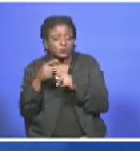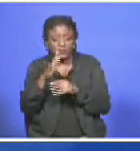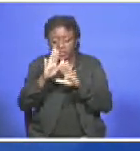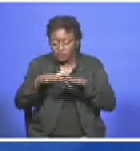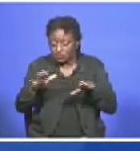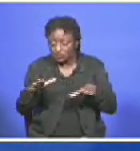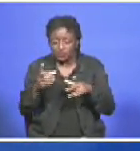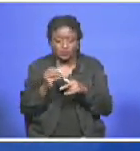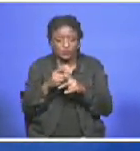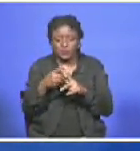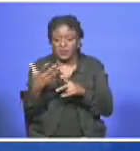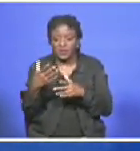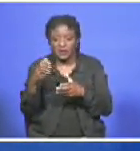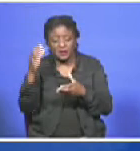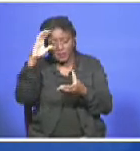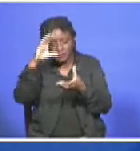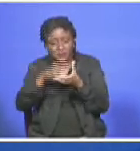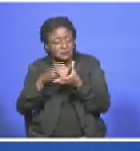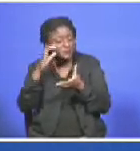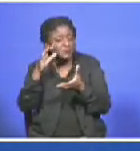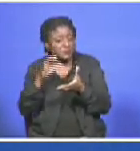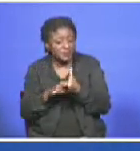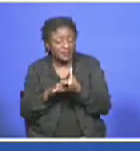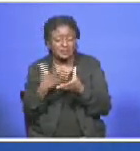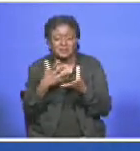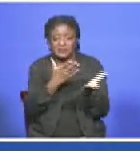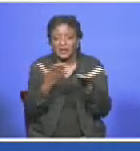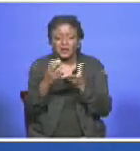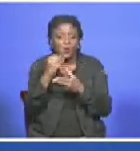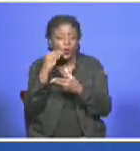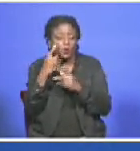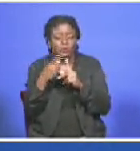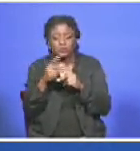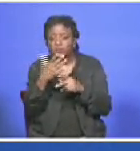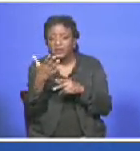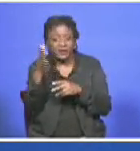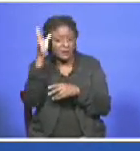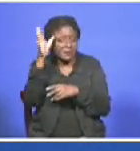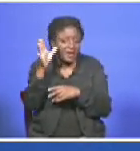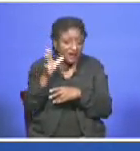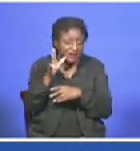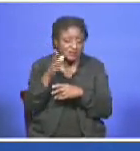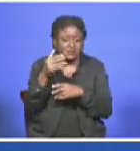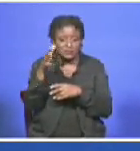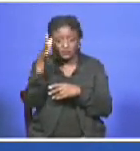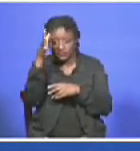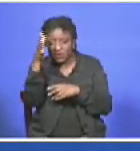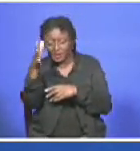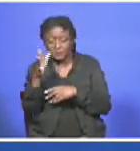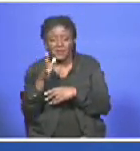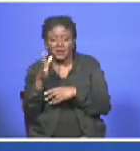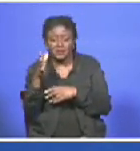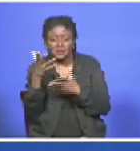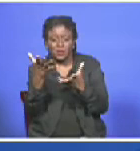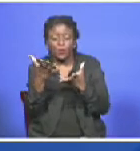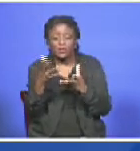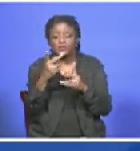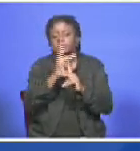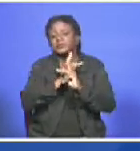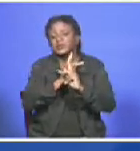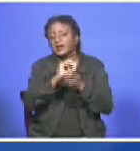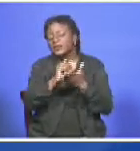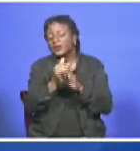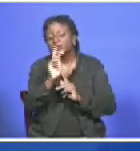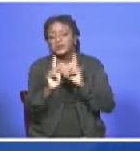to their spouse, take it home to their parents or grandparents. They want to protect those persons as well